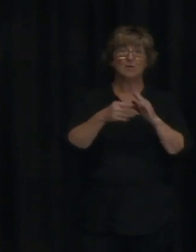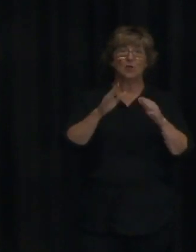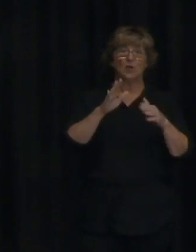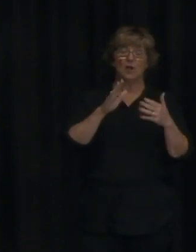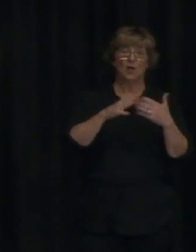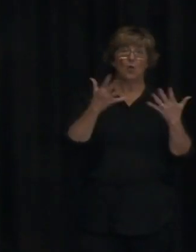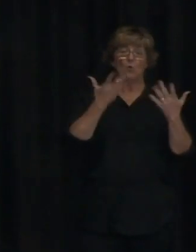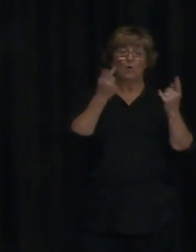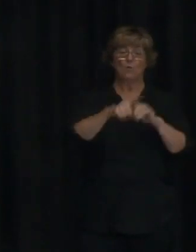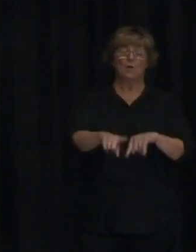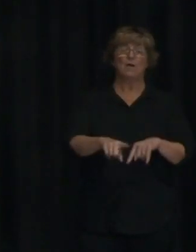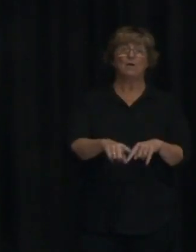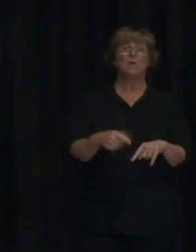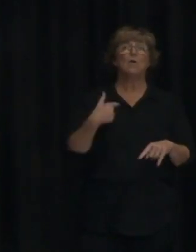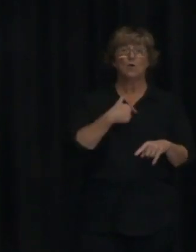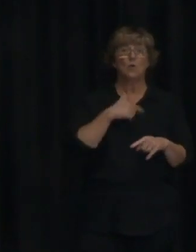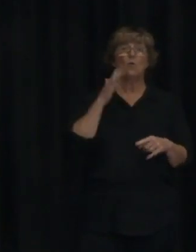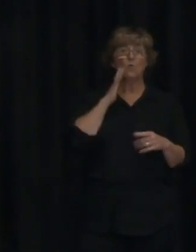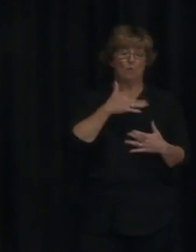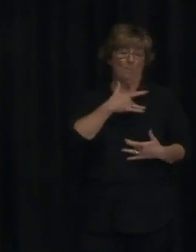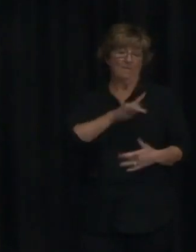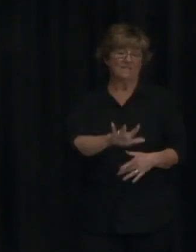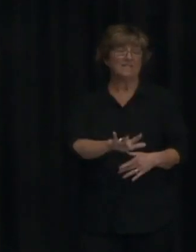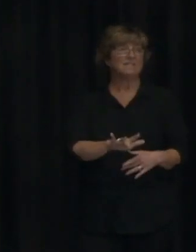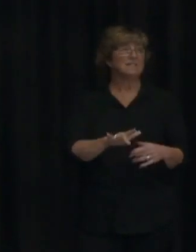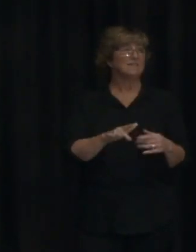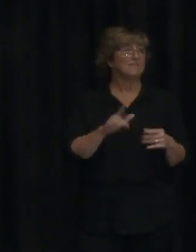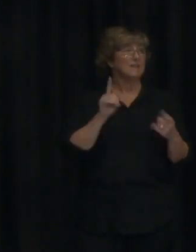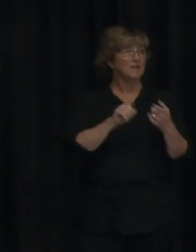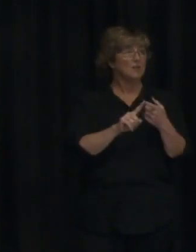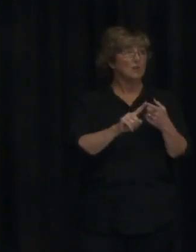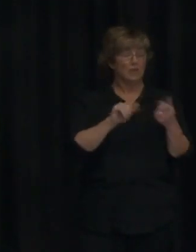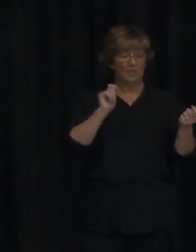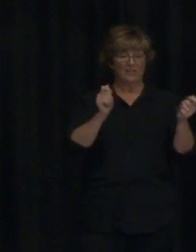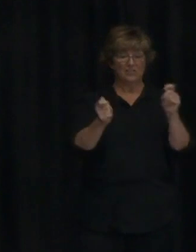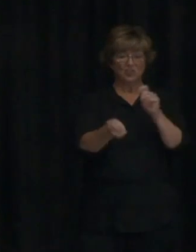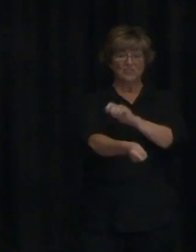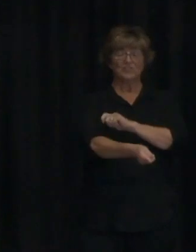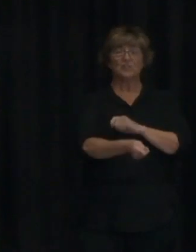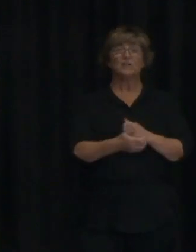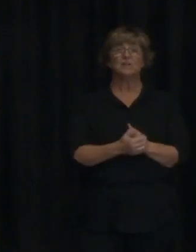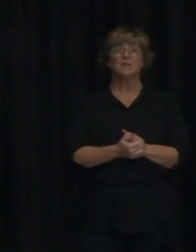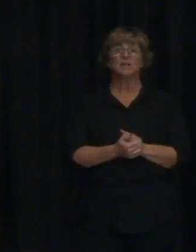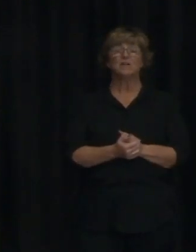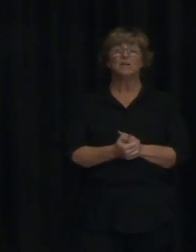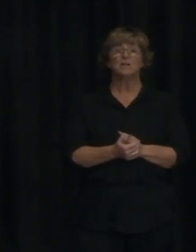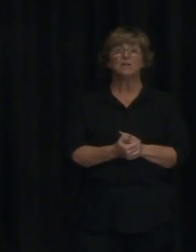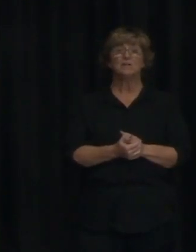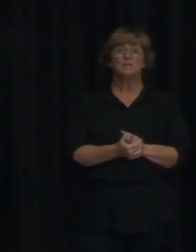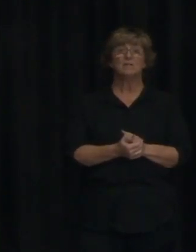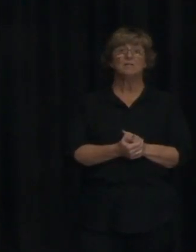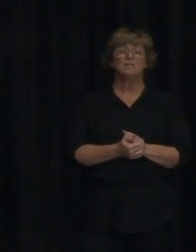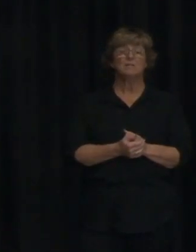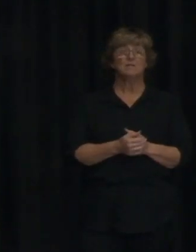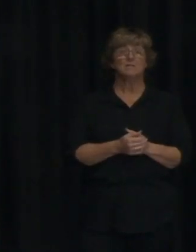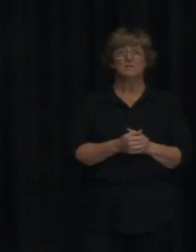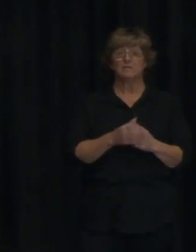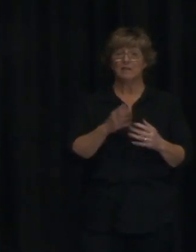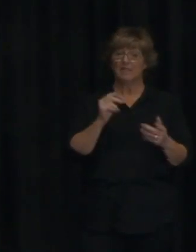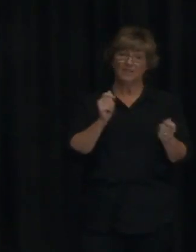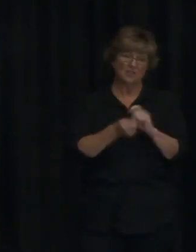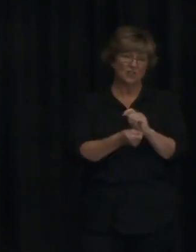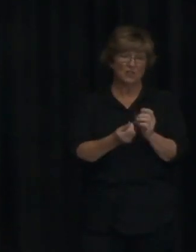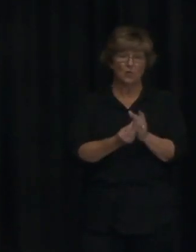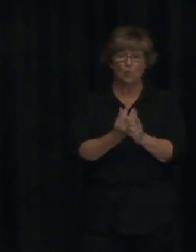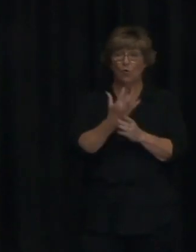So by definition, we're going to be sensitive to the changing realities and these mutations.